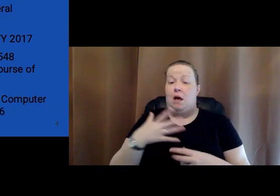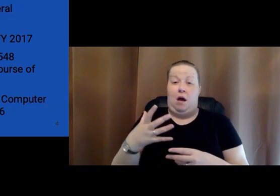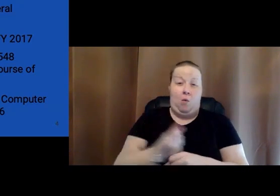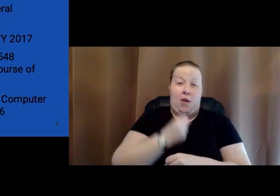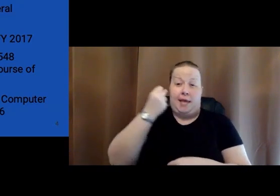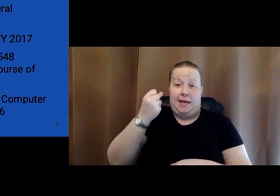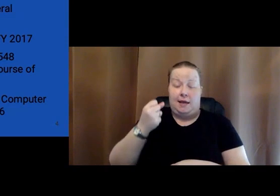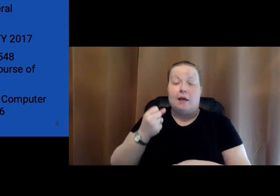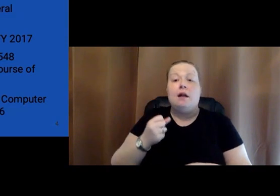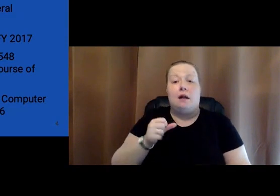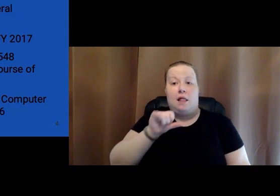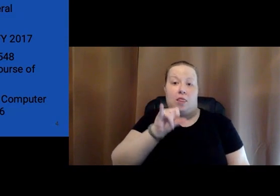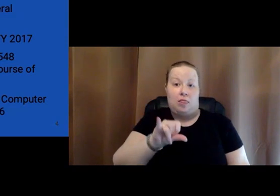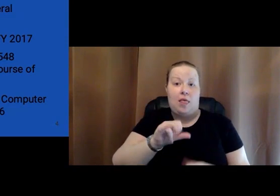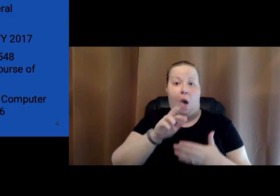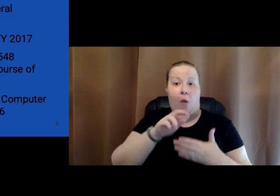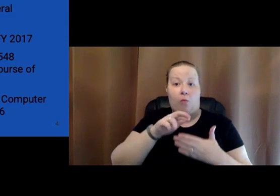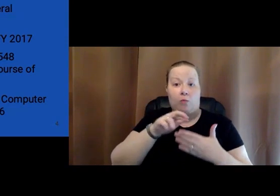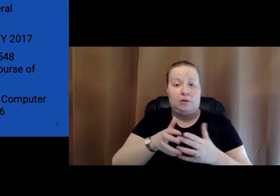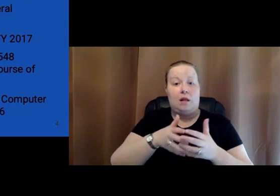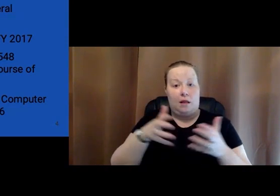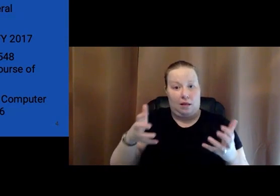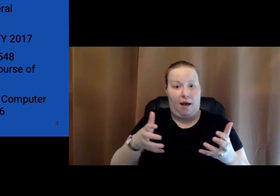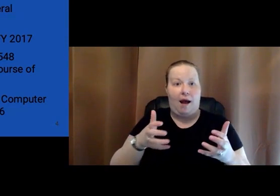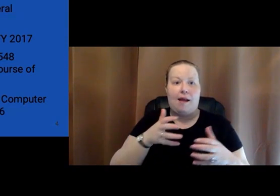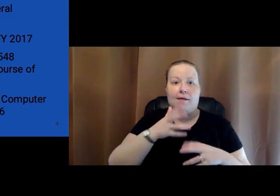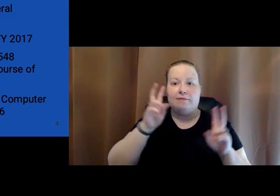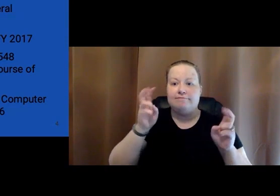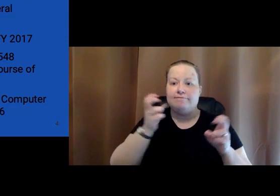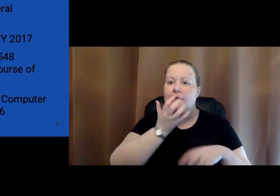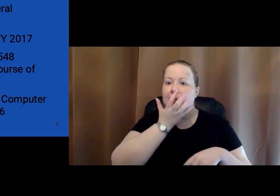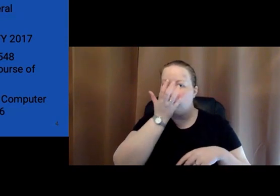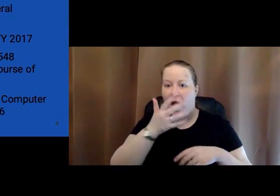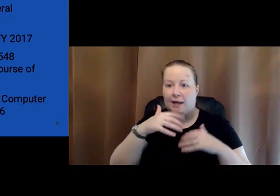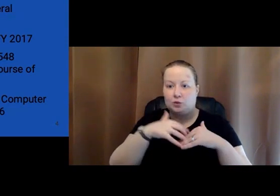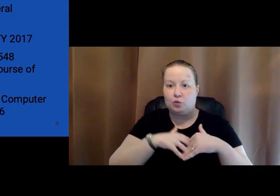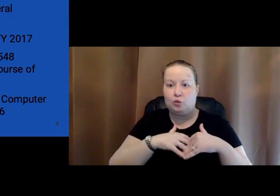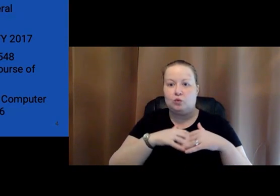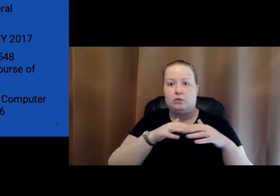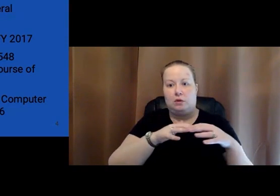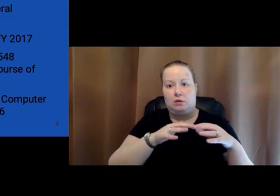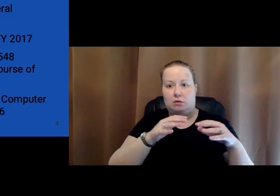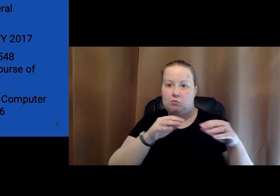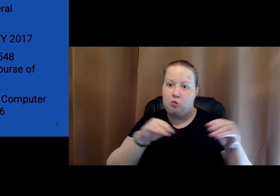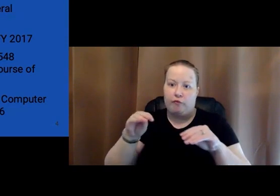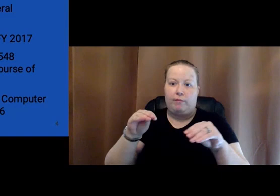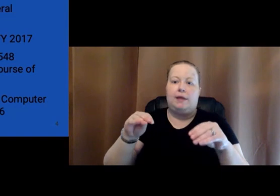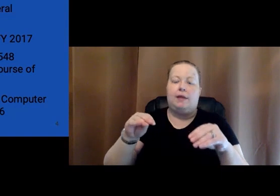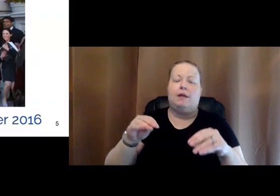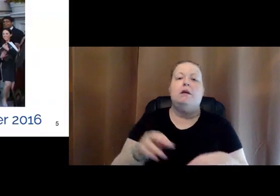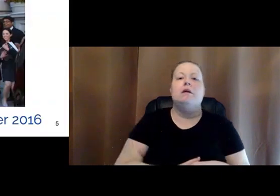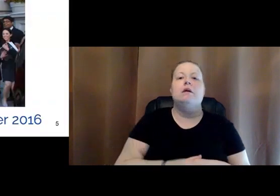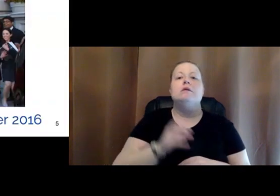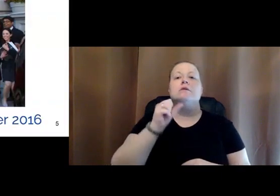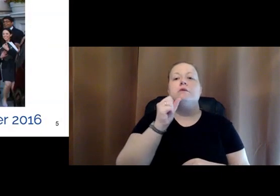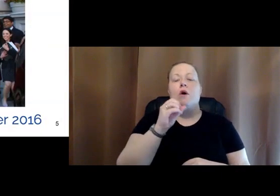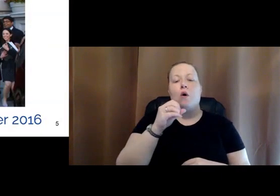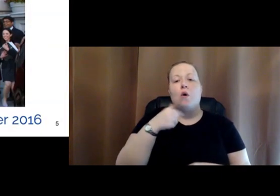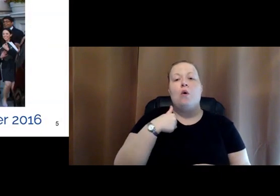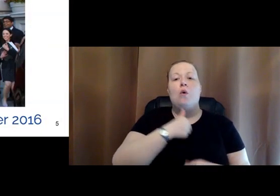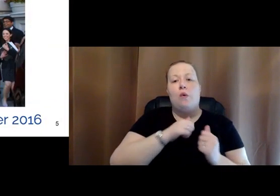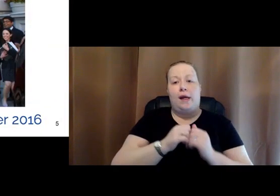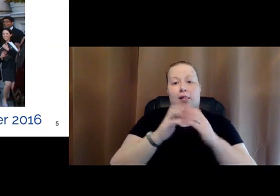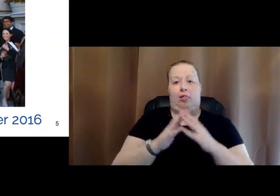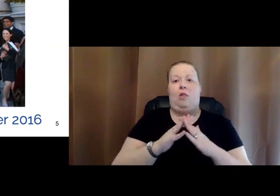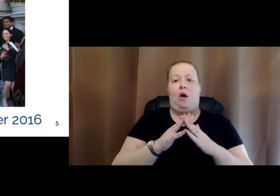of grassroots movement. So CS for All, the organization, launched officially at